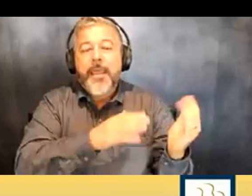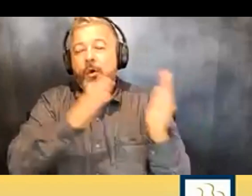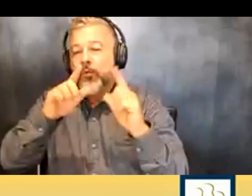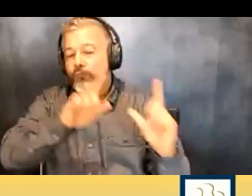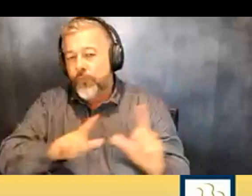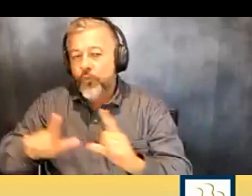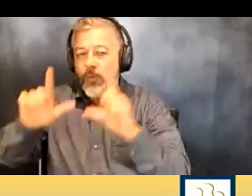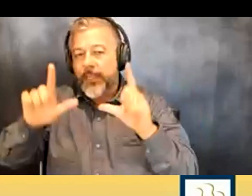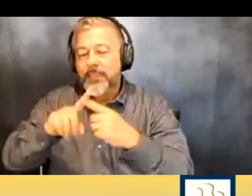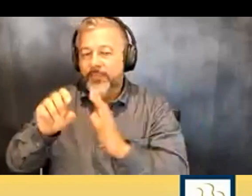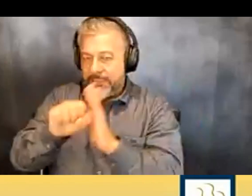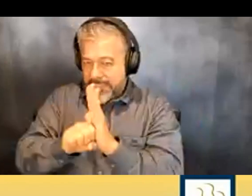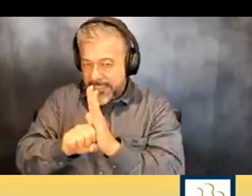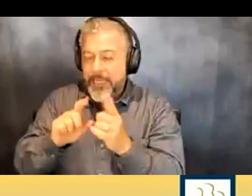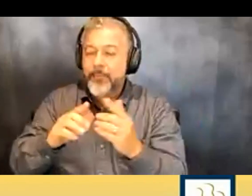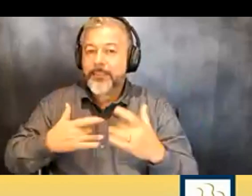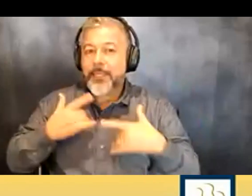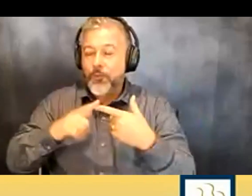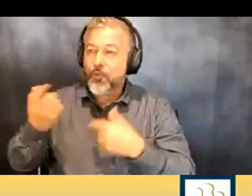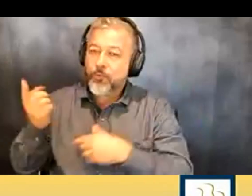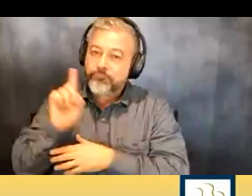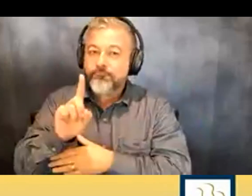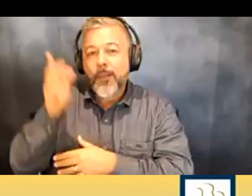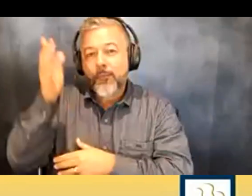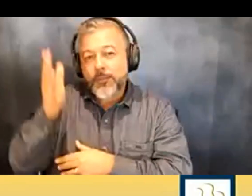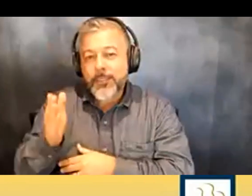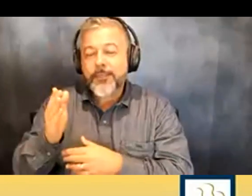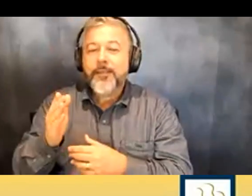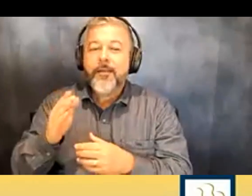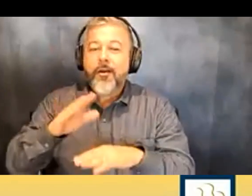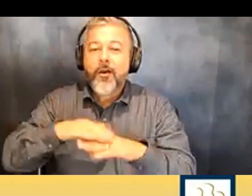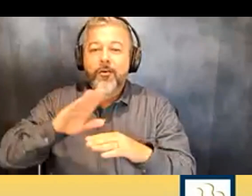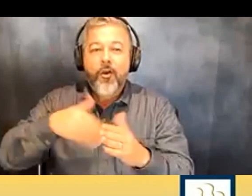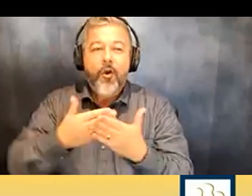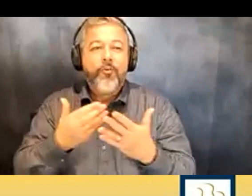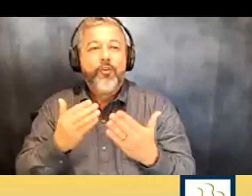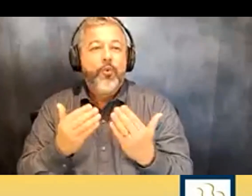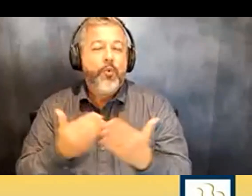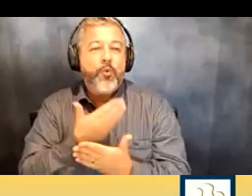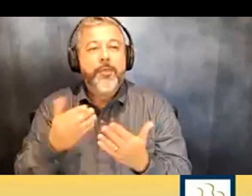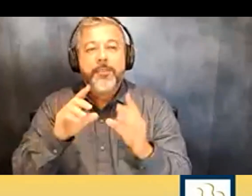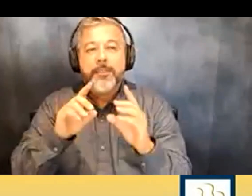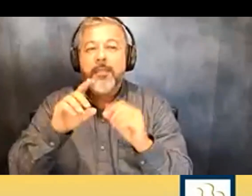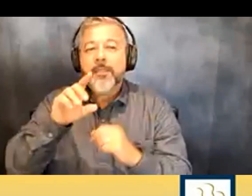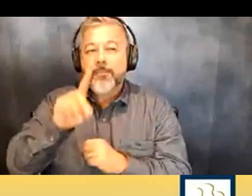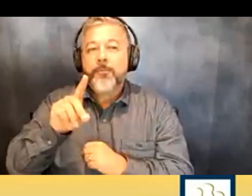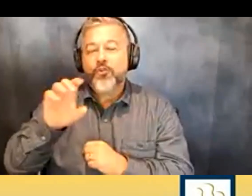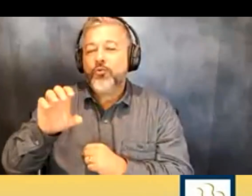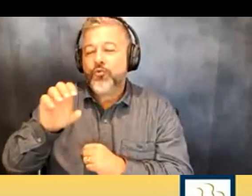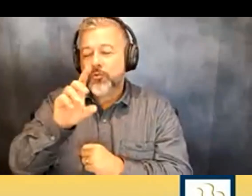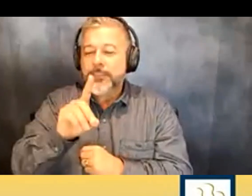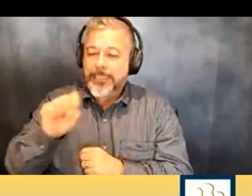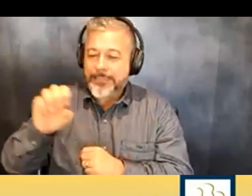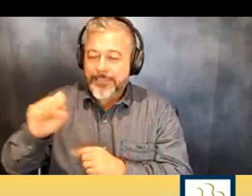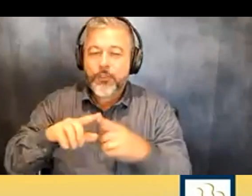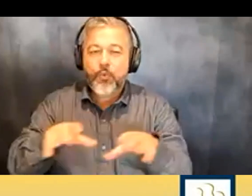state. And I'm excited today to come and present to you on all the efforts Department of Social Services is making around housing. And I do want to